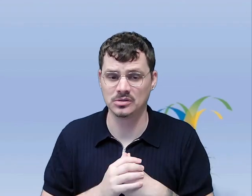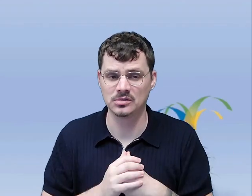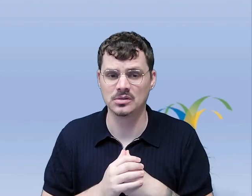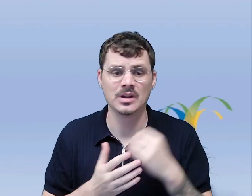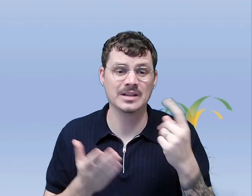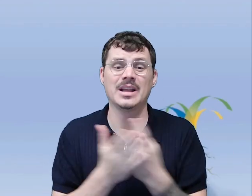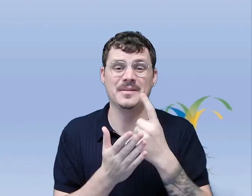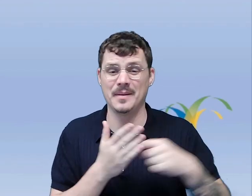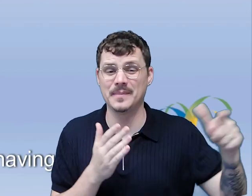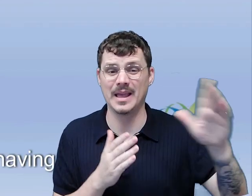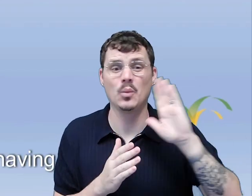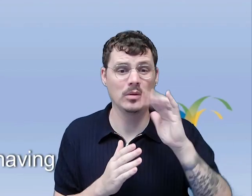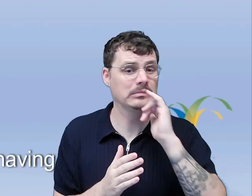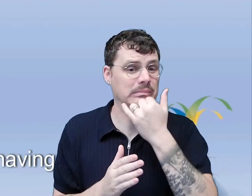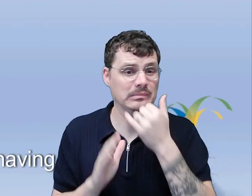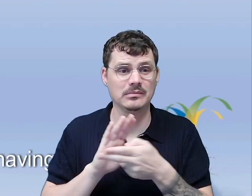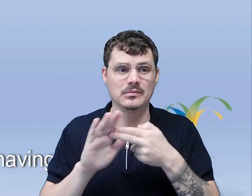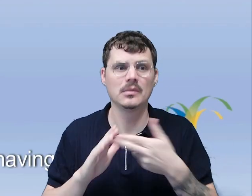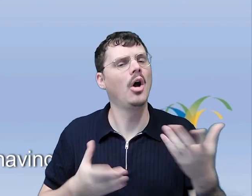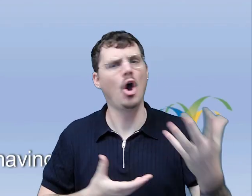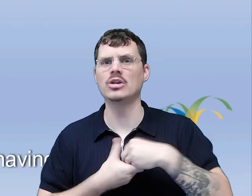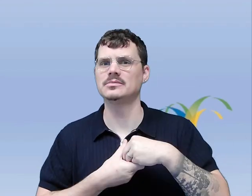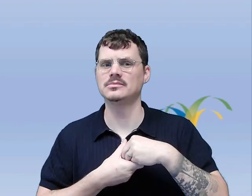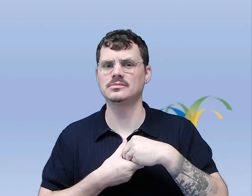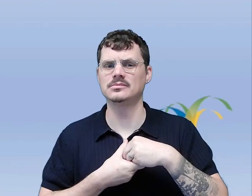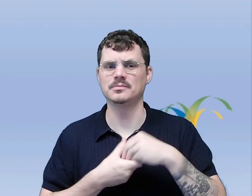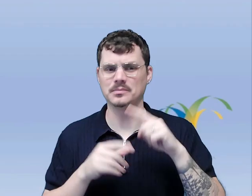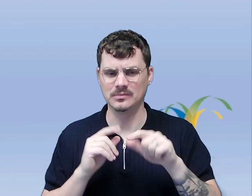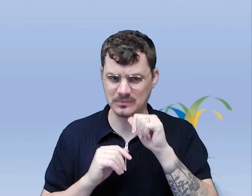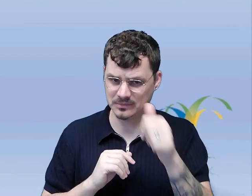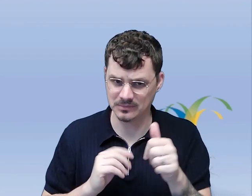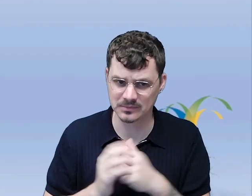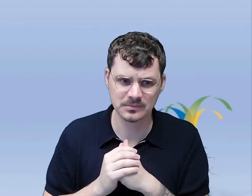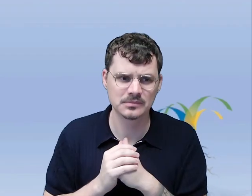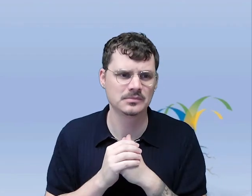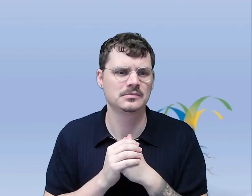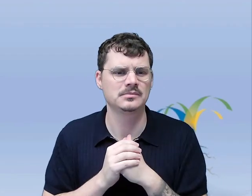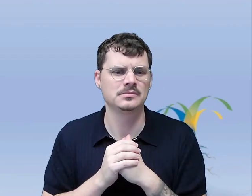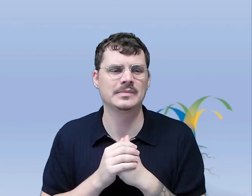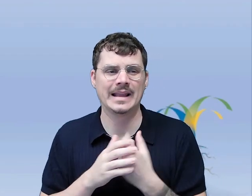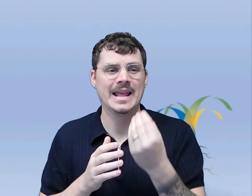in fact are sometimes misdiagnosed as having autism, even when they don't.